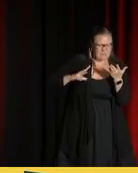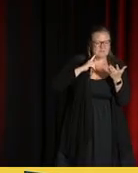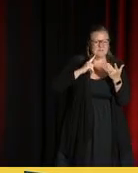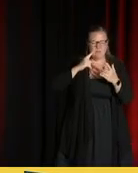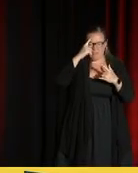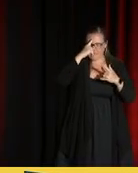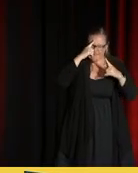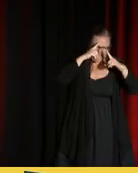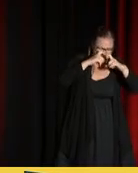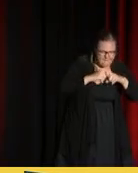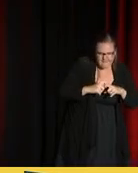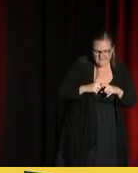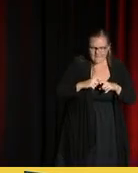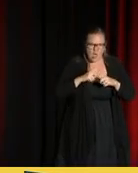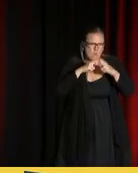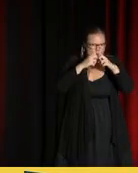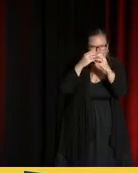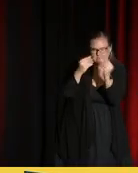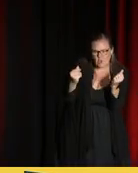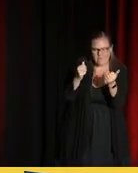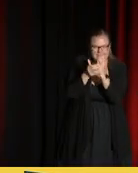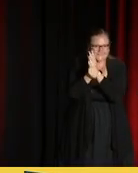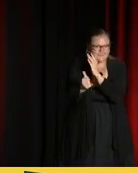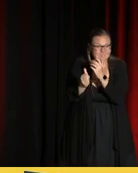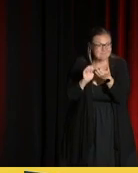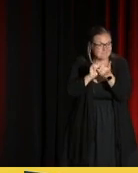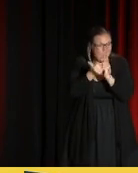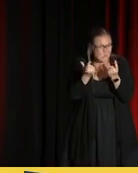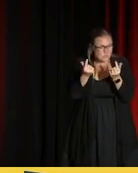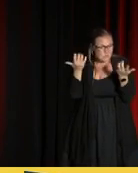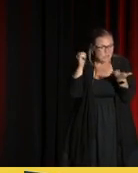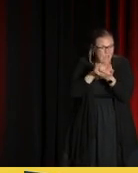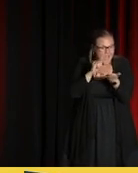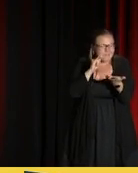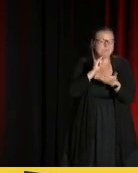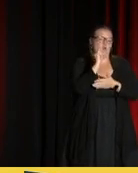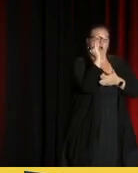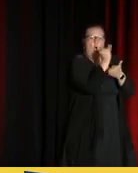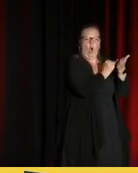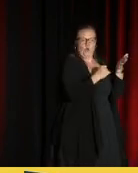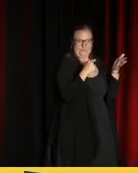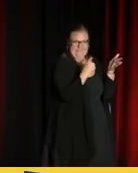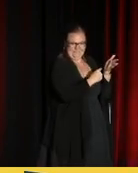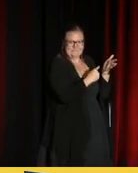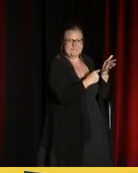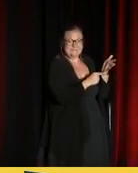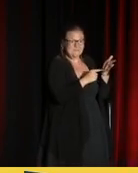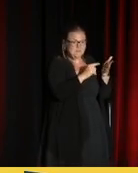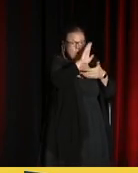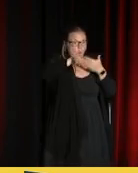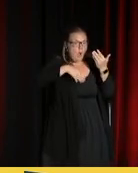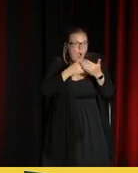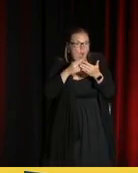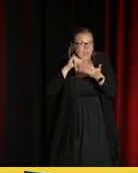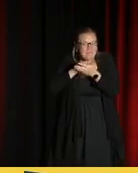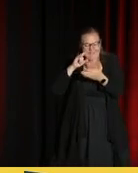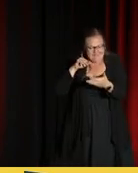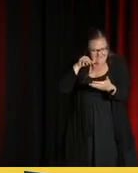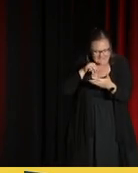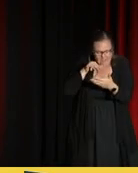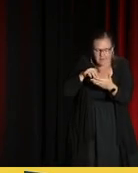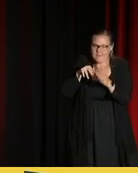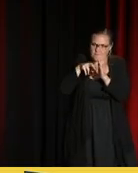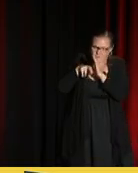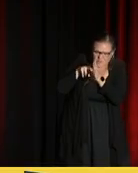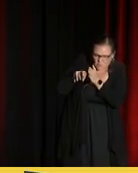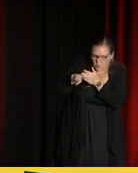thinking and problem-solving skills. And the best way to do that is through the arts. So all of these things have been studied. It's a wide range.